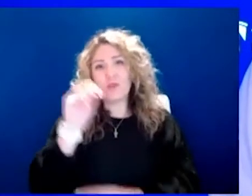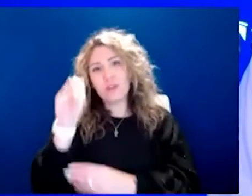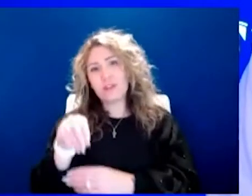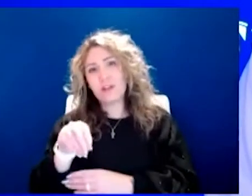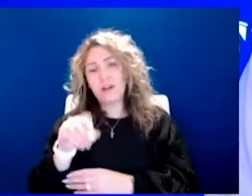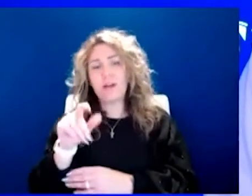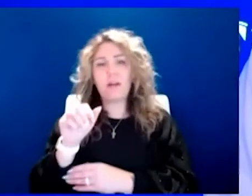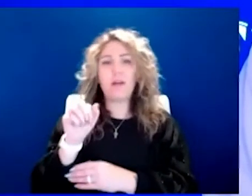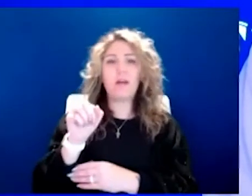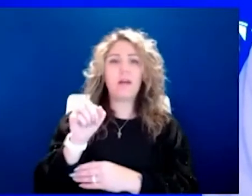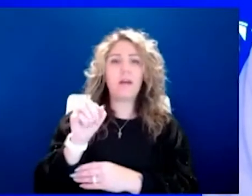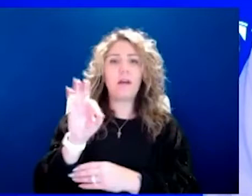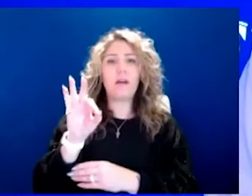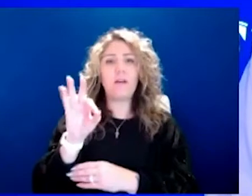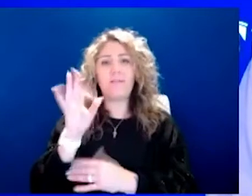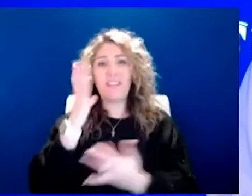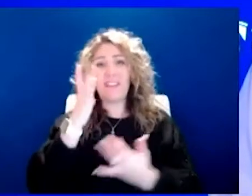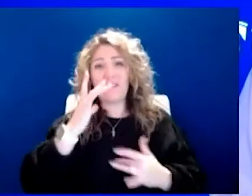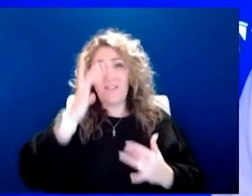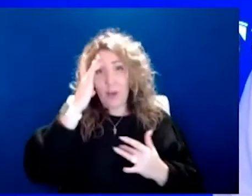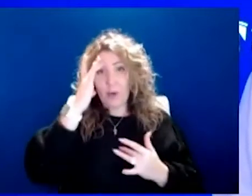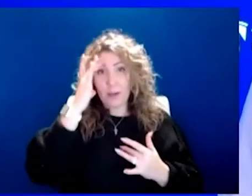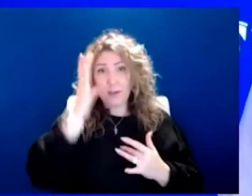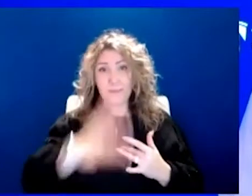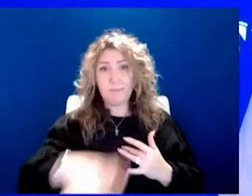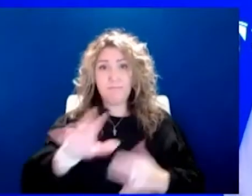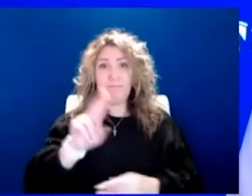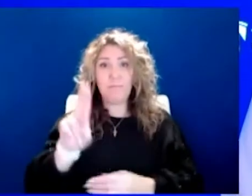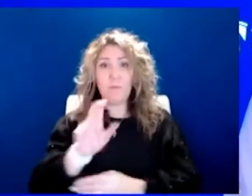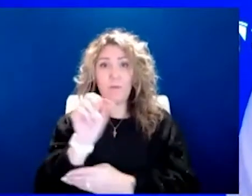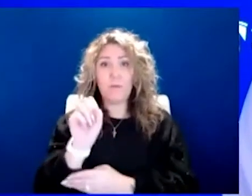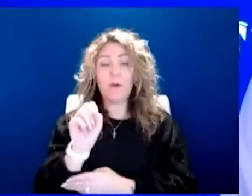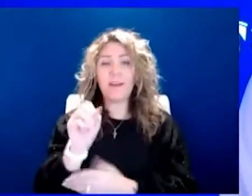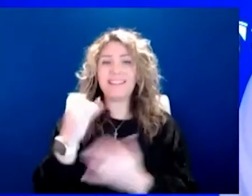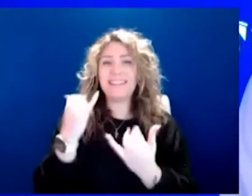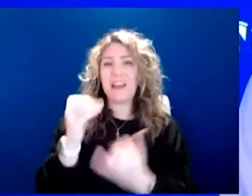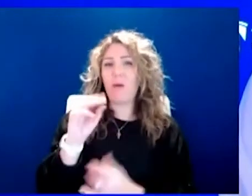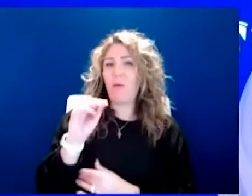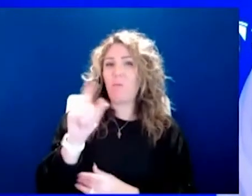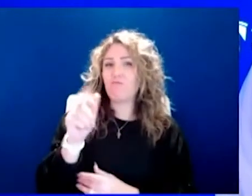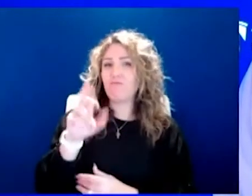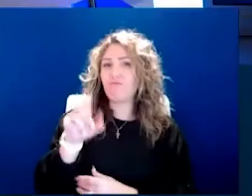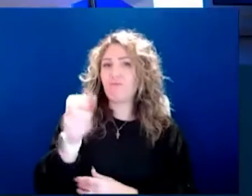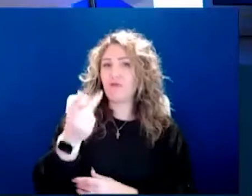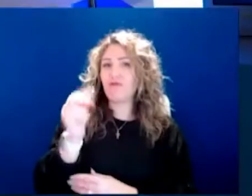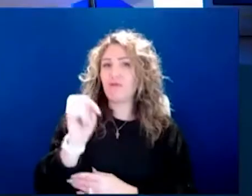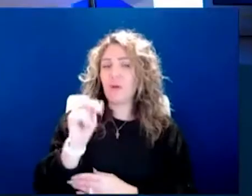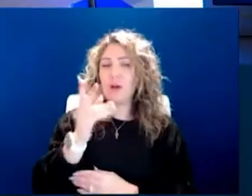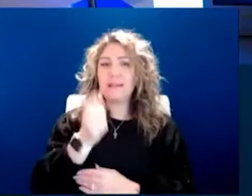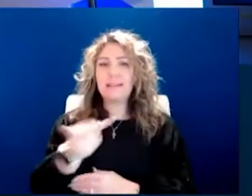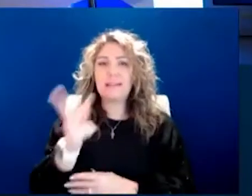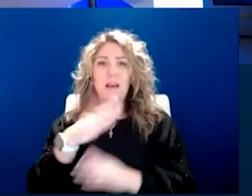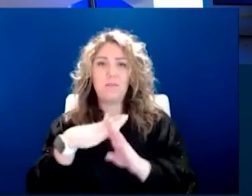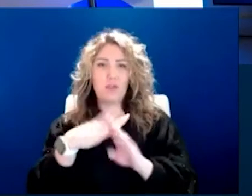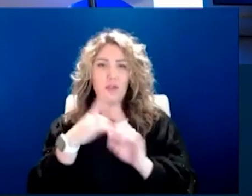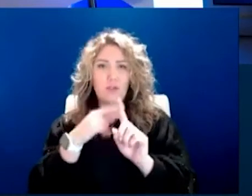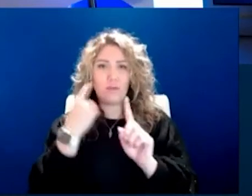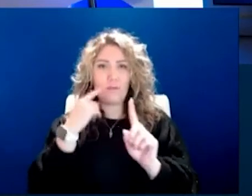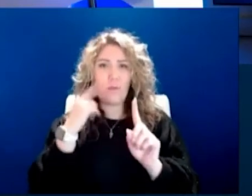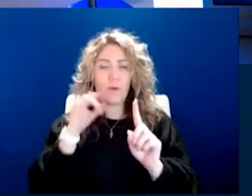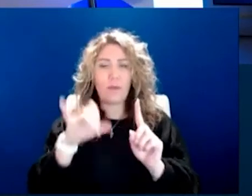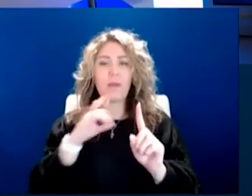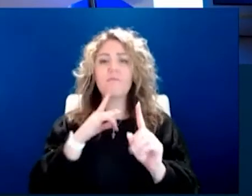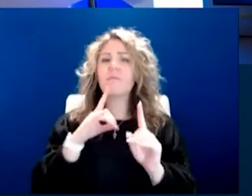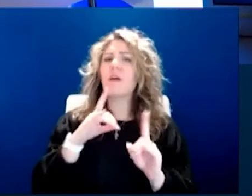viruses around the United States is Omicron, so you're going to have some protection from that. Amanda, Craig wants to know how many of those